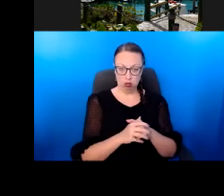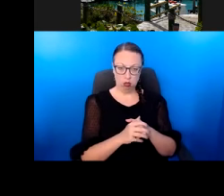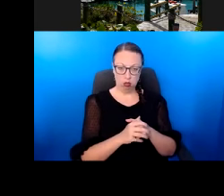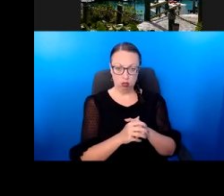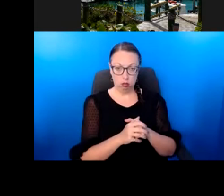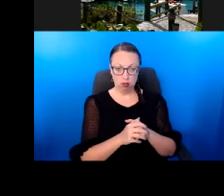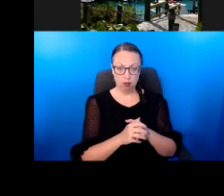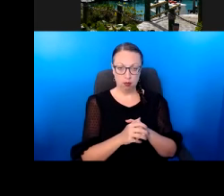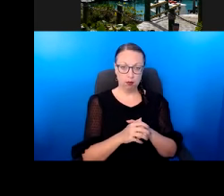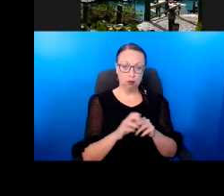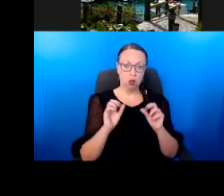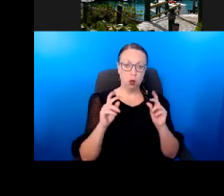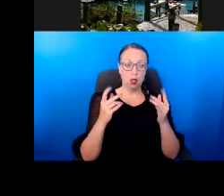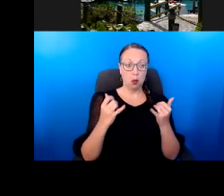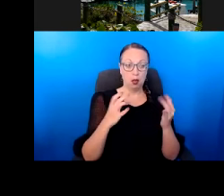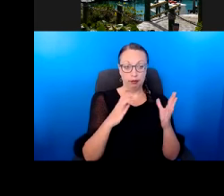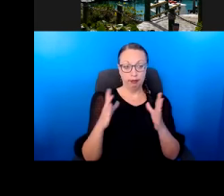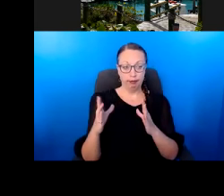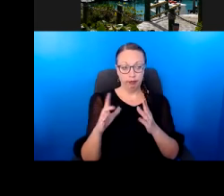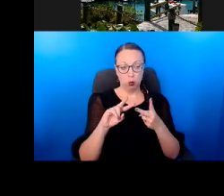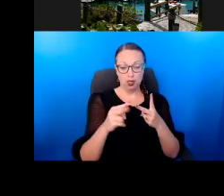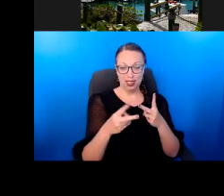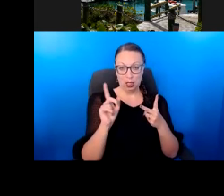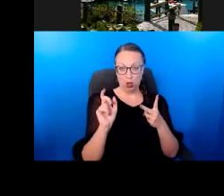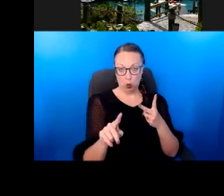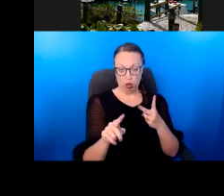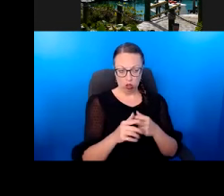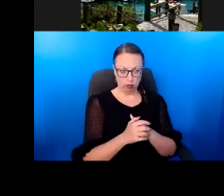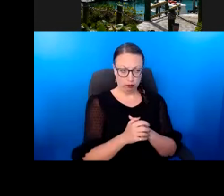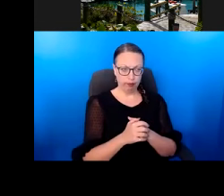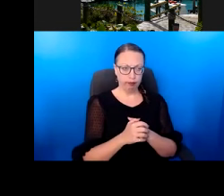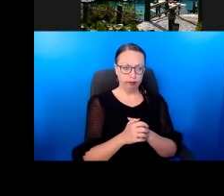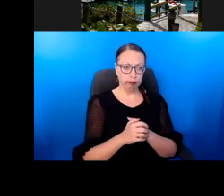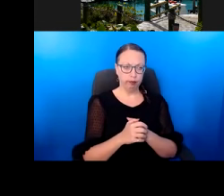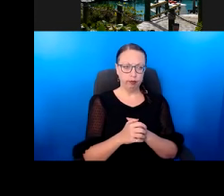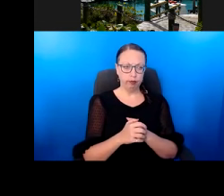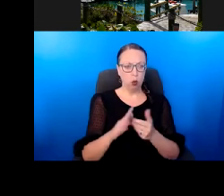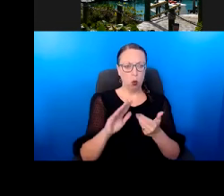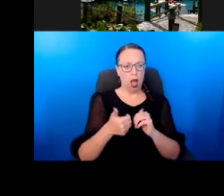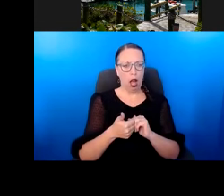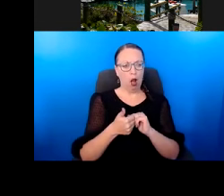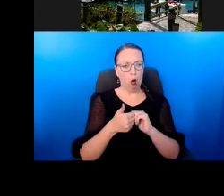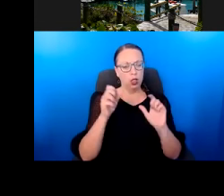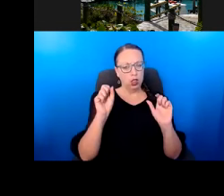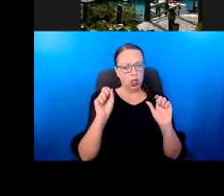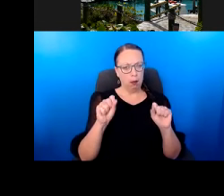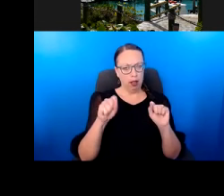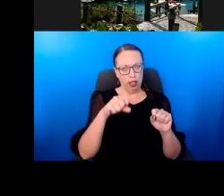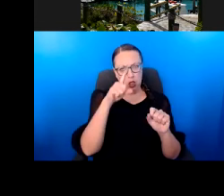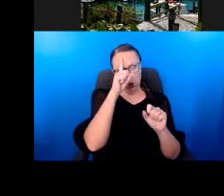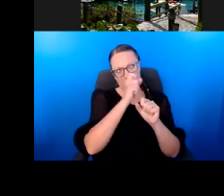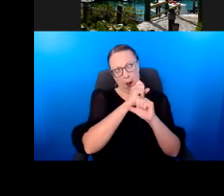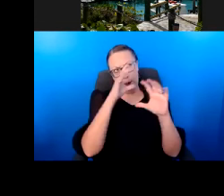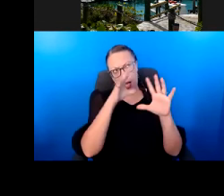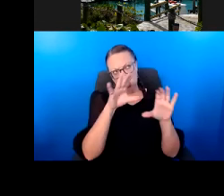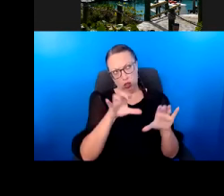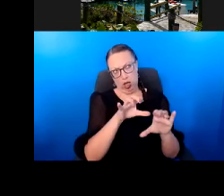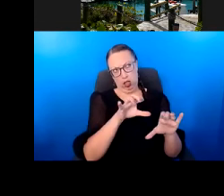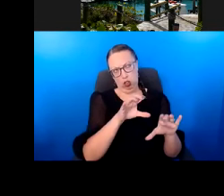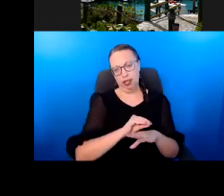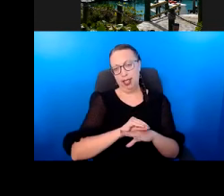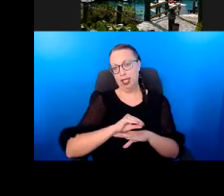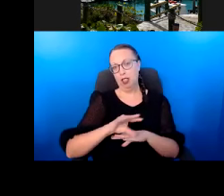All right, so now let's turn to that second question. Well, how does the ability to imagine an action influence